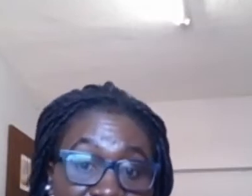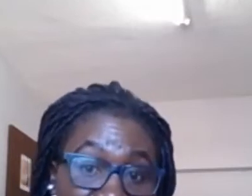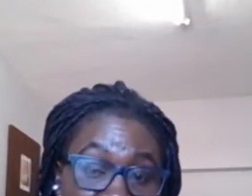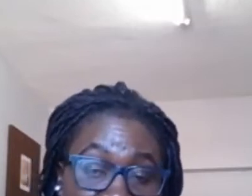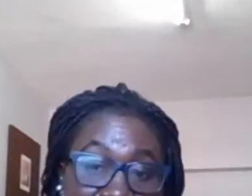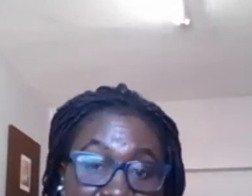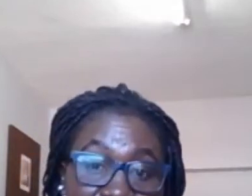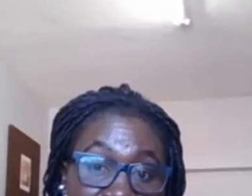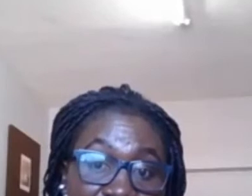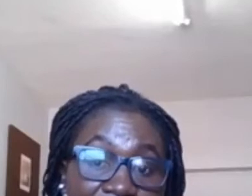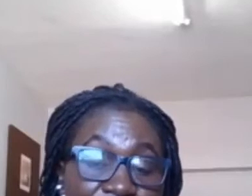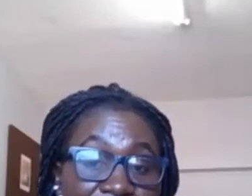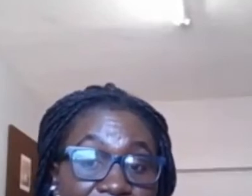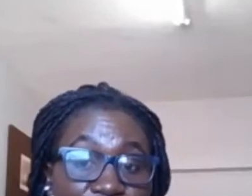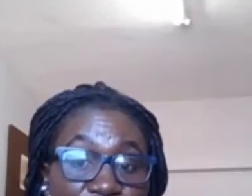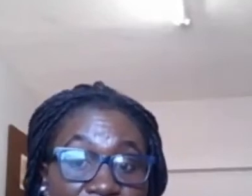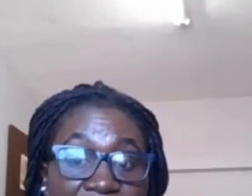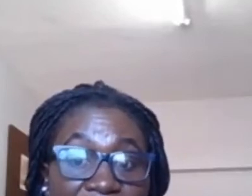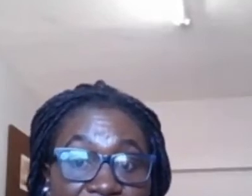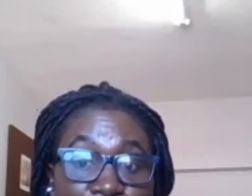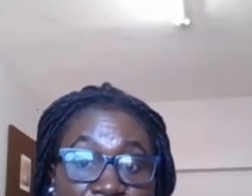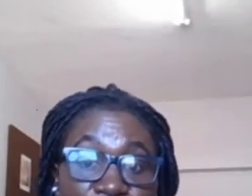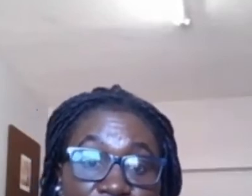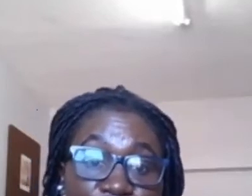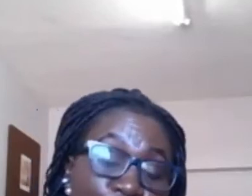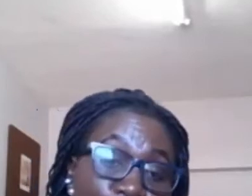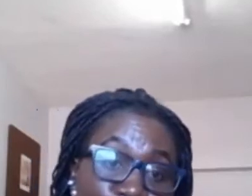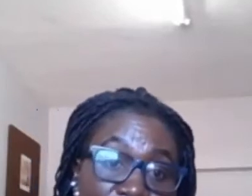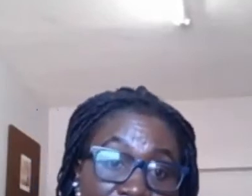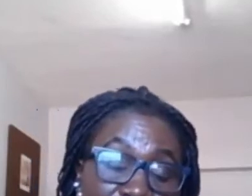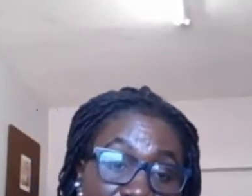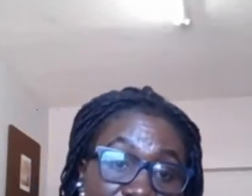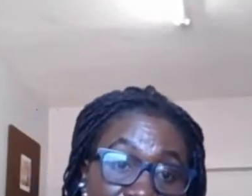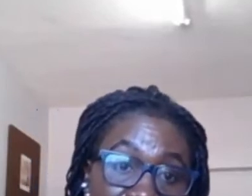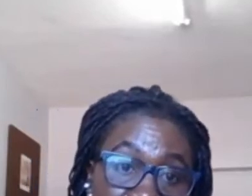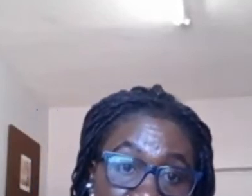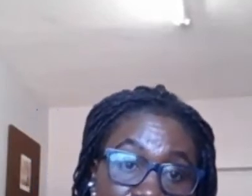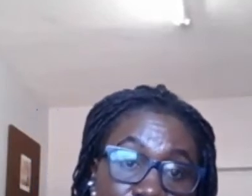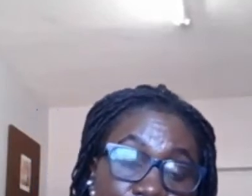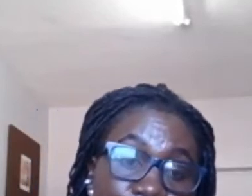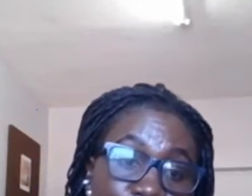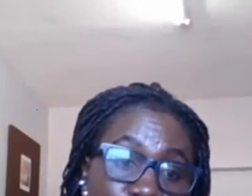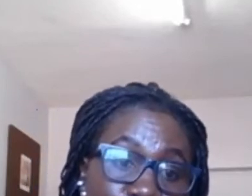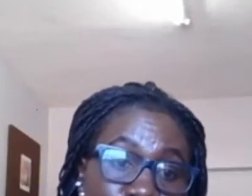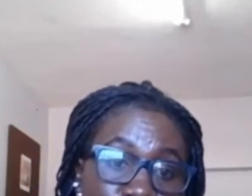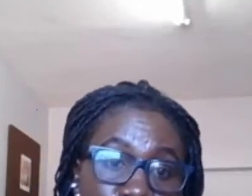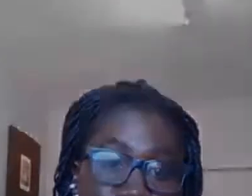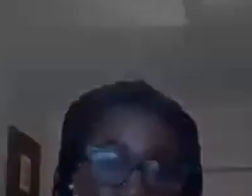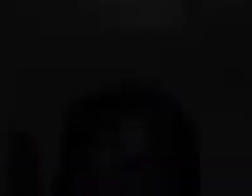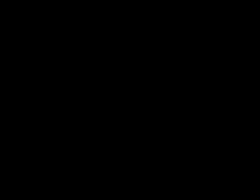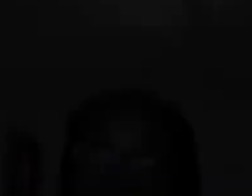conservation, veterinary studies, agriculture, husbandry, ecology, and genetics.